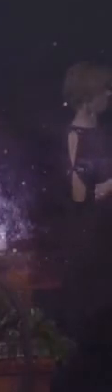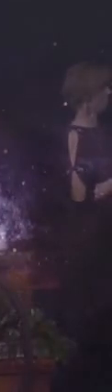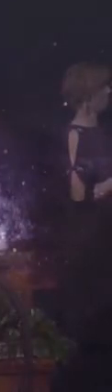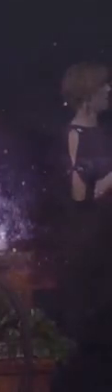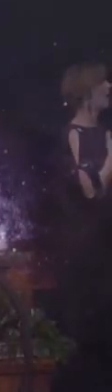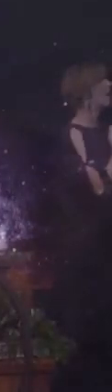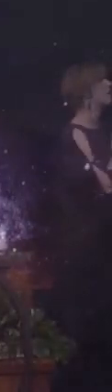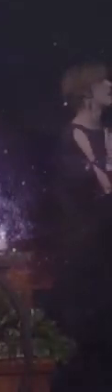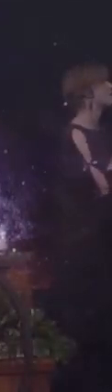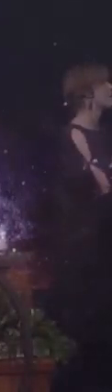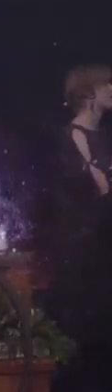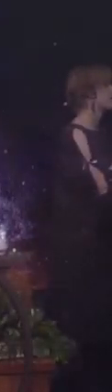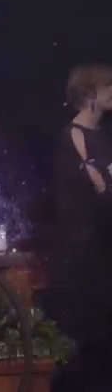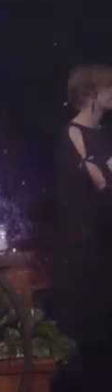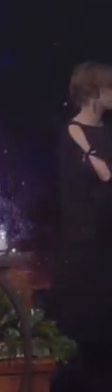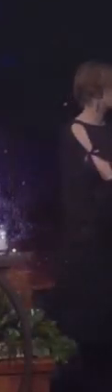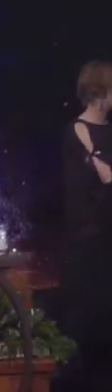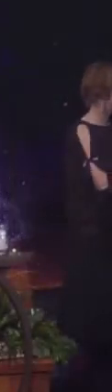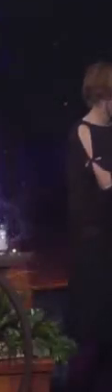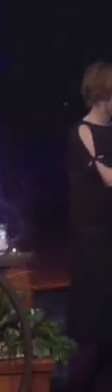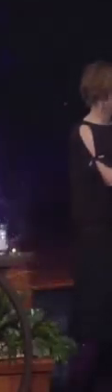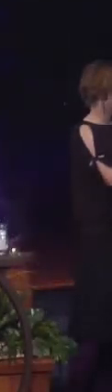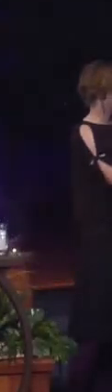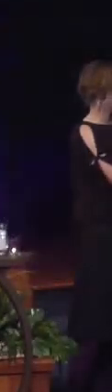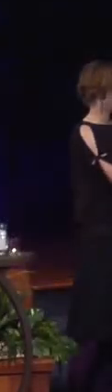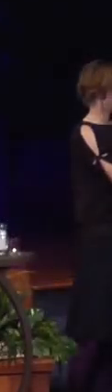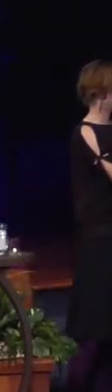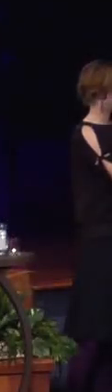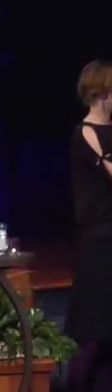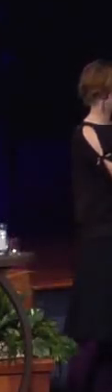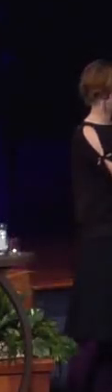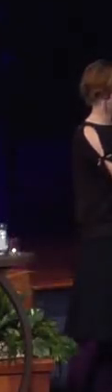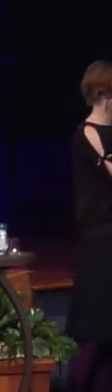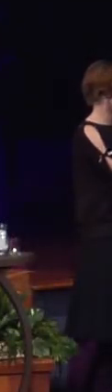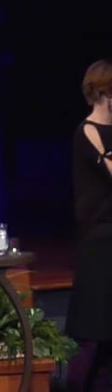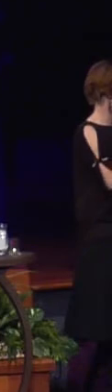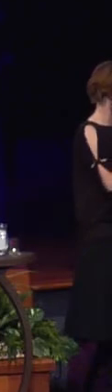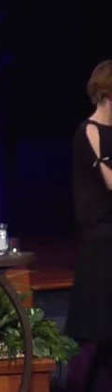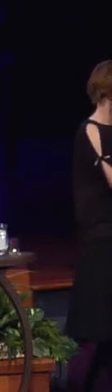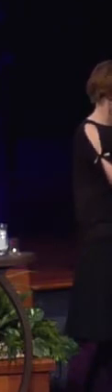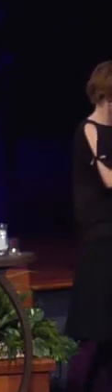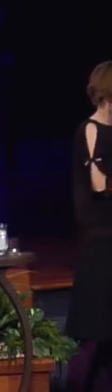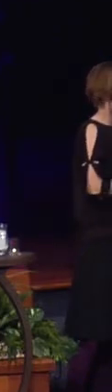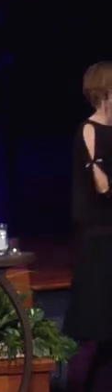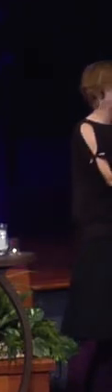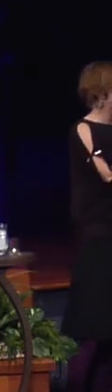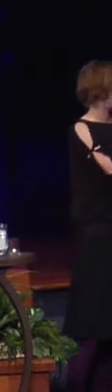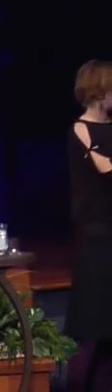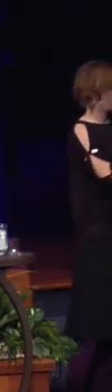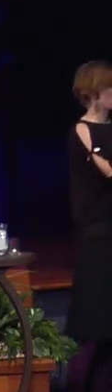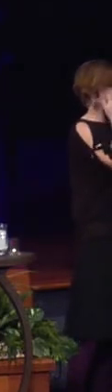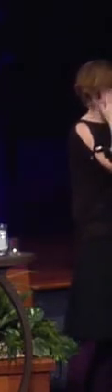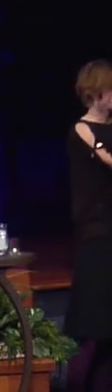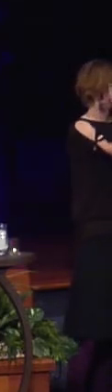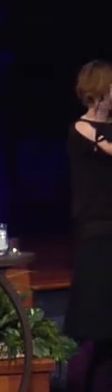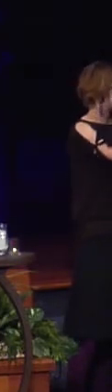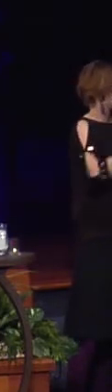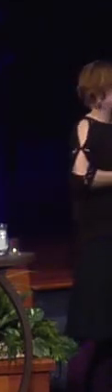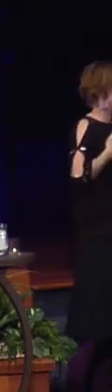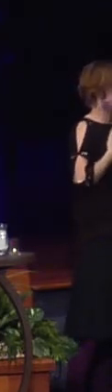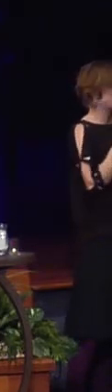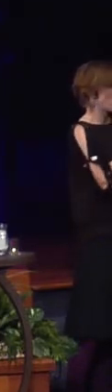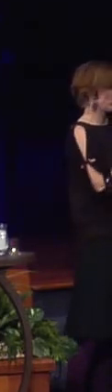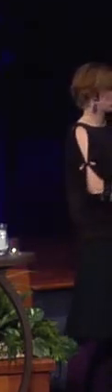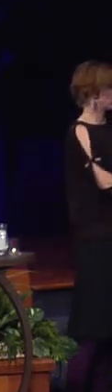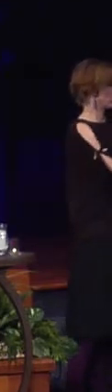I love something that the author Marilyn Robinson said. She said, "We cannot know that conscious life has appeared only